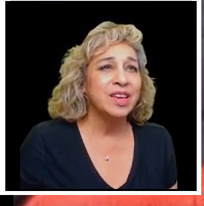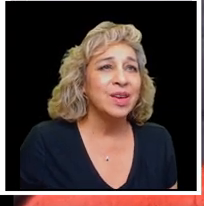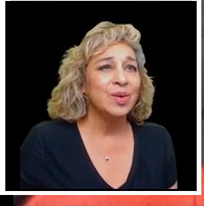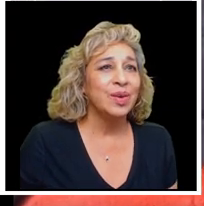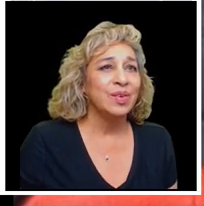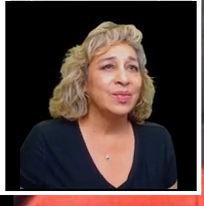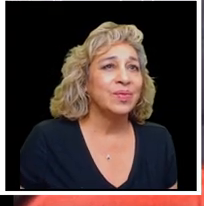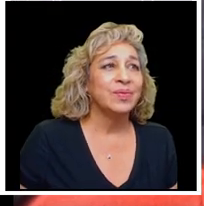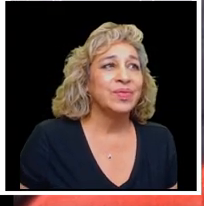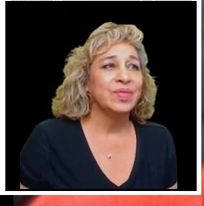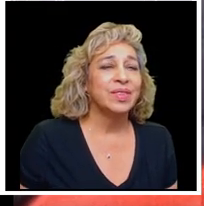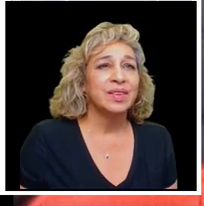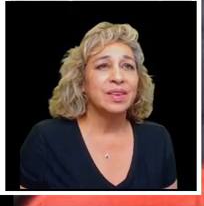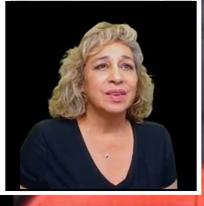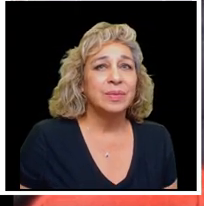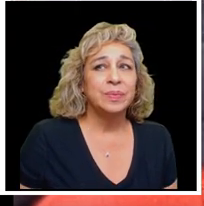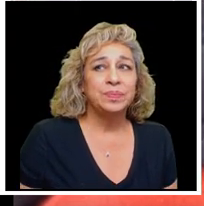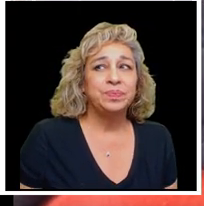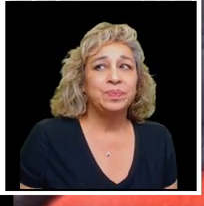benefit you